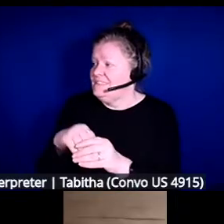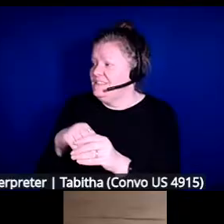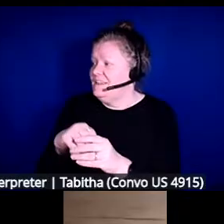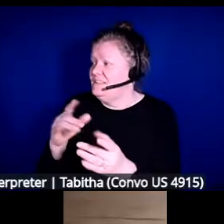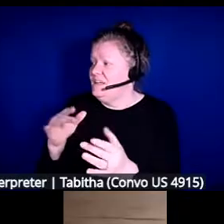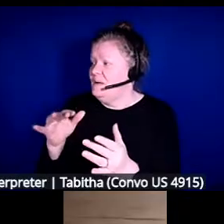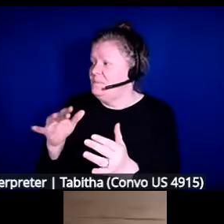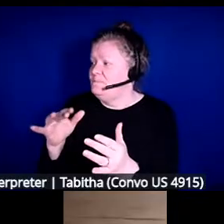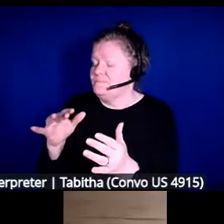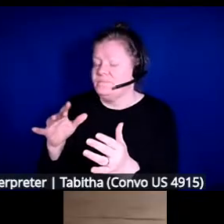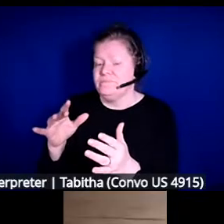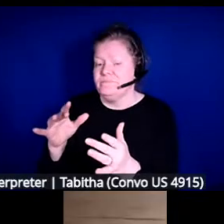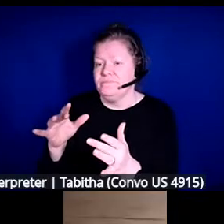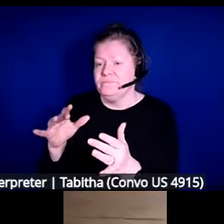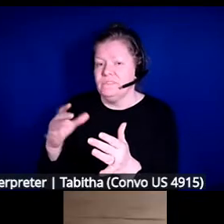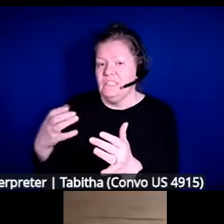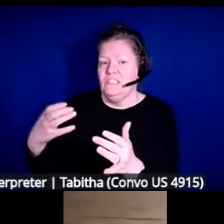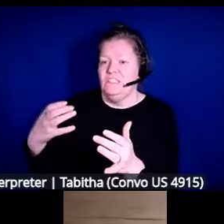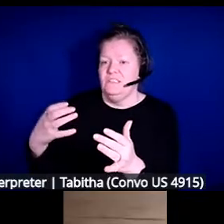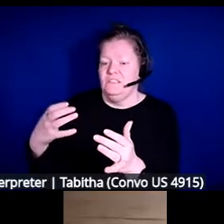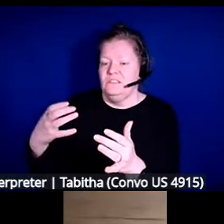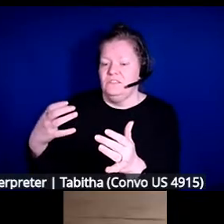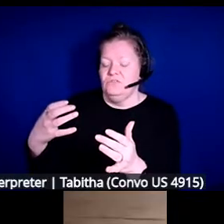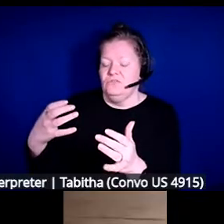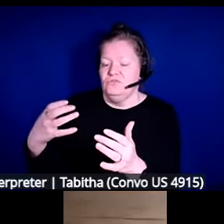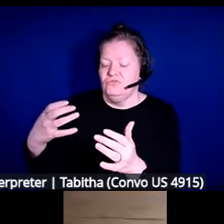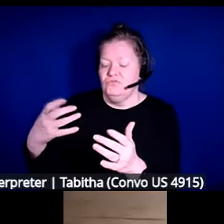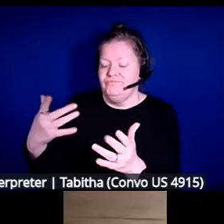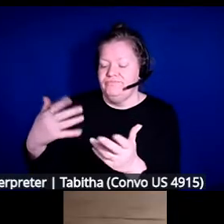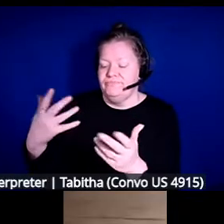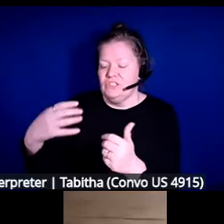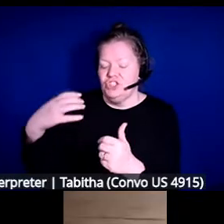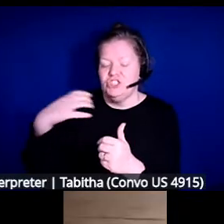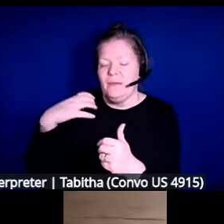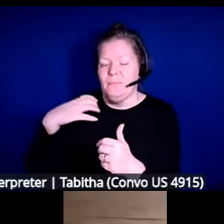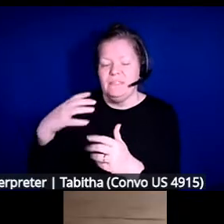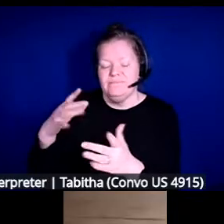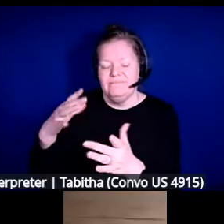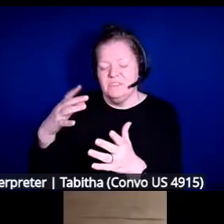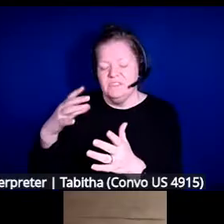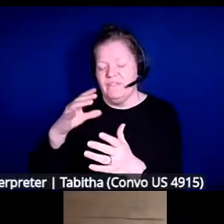the champions the chat for the PXP itself